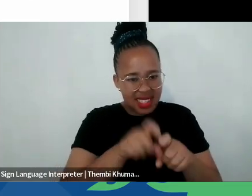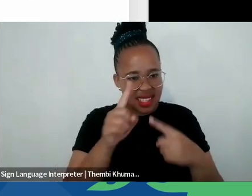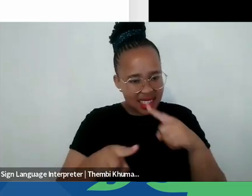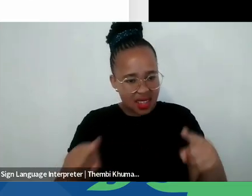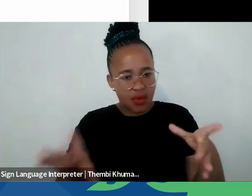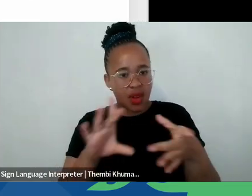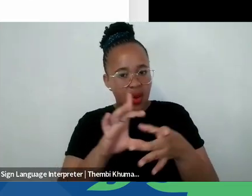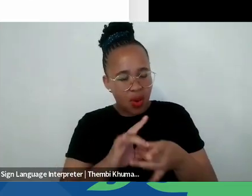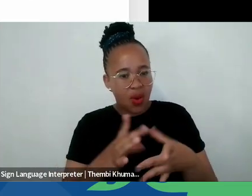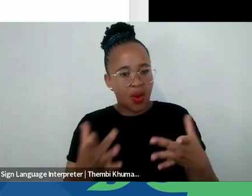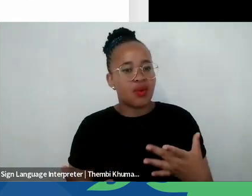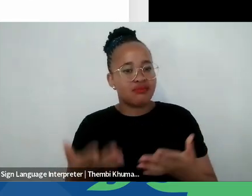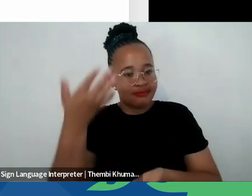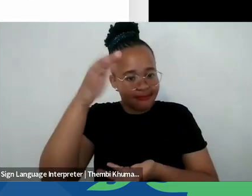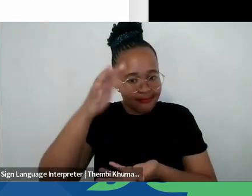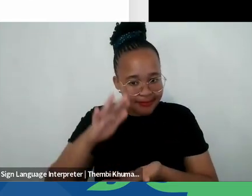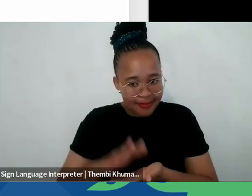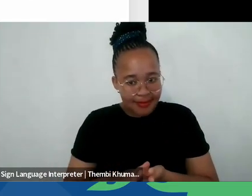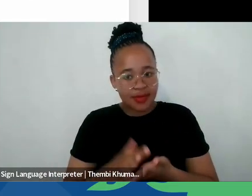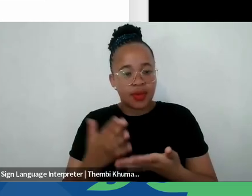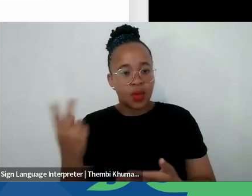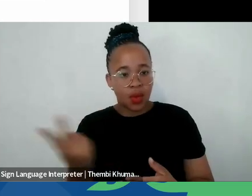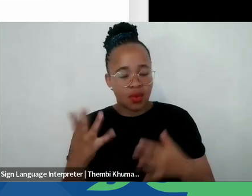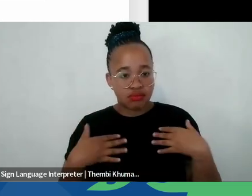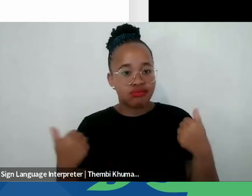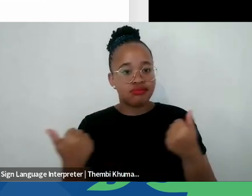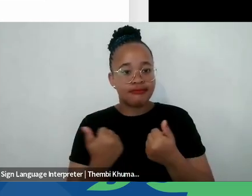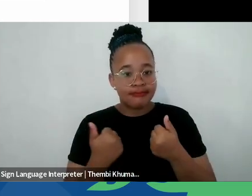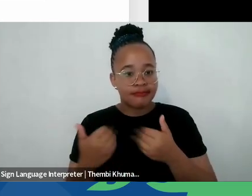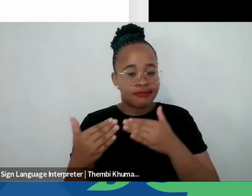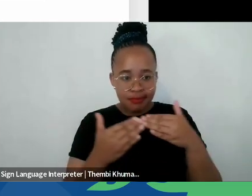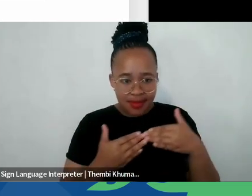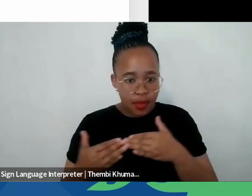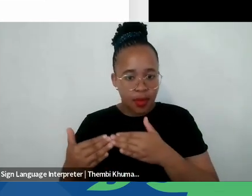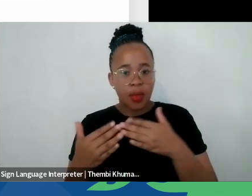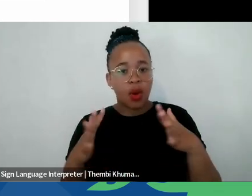navigating healthcare, housing, income, family relations,